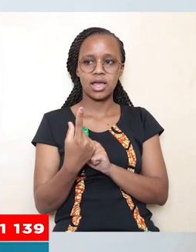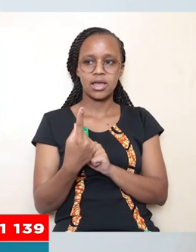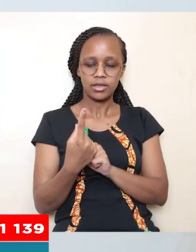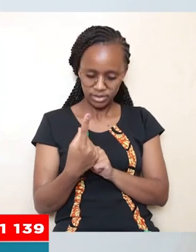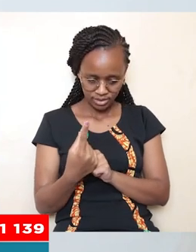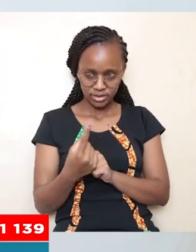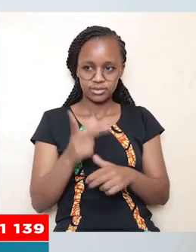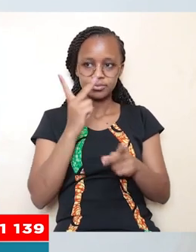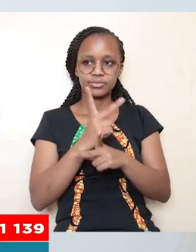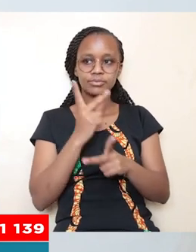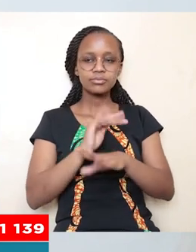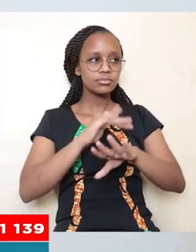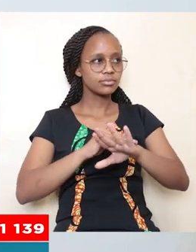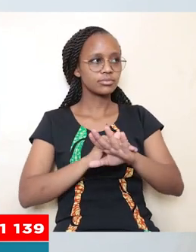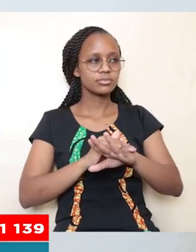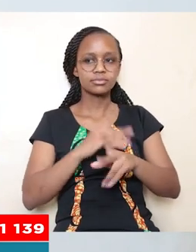is